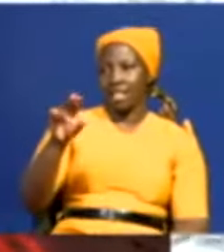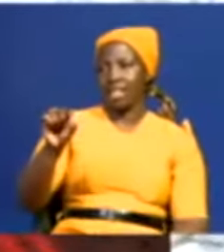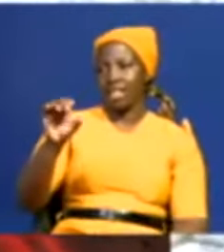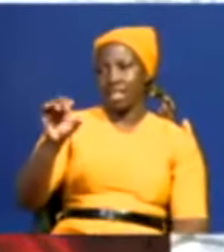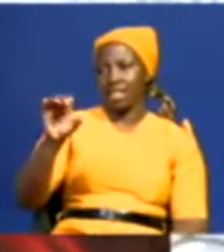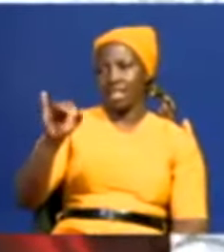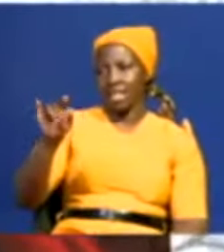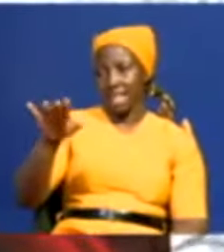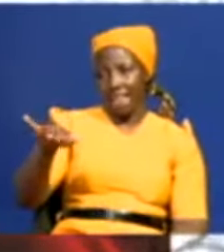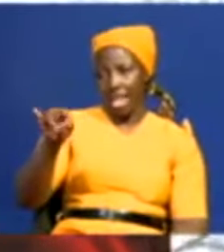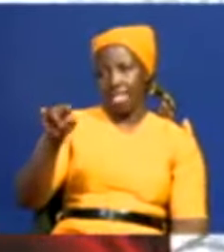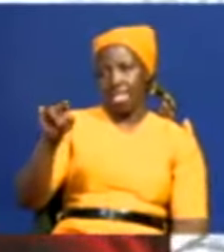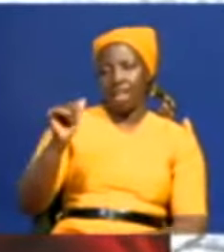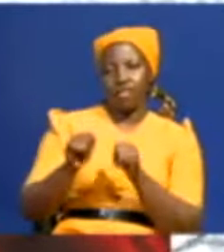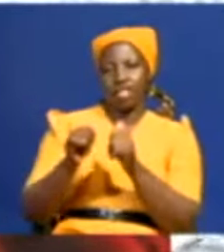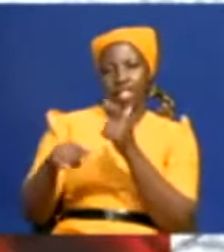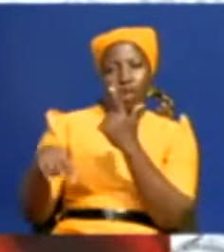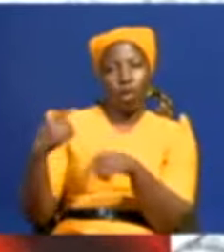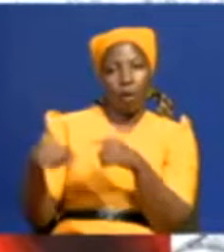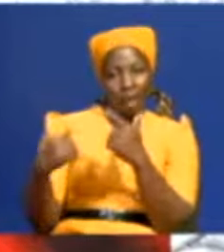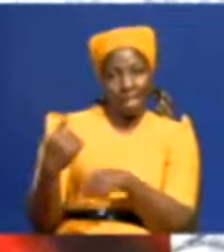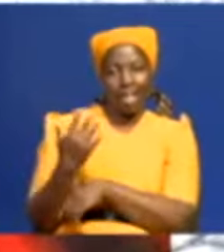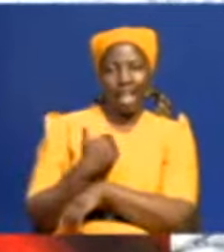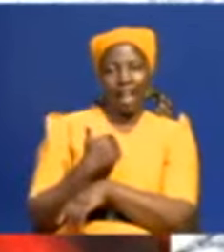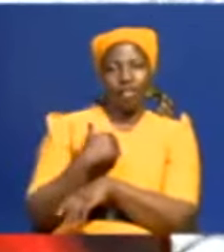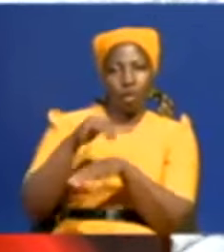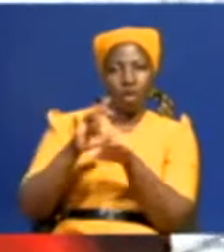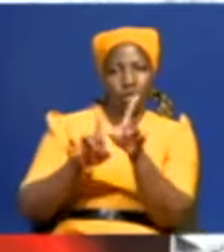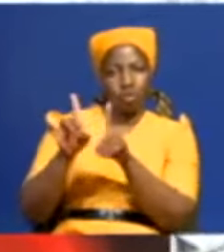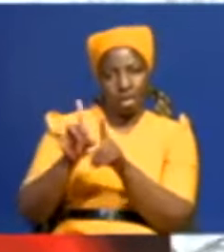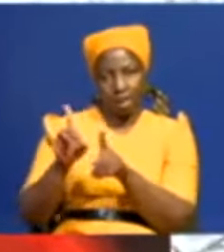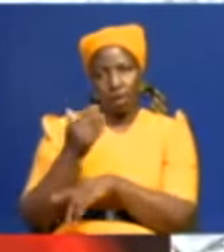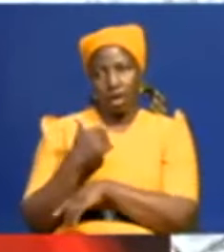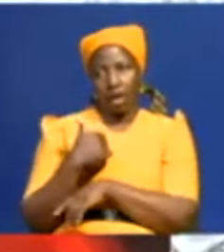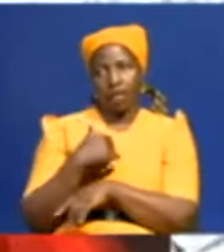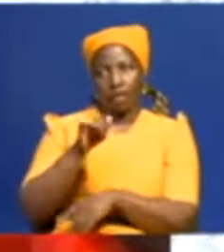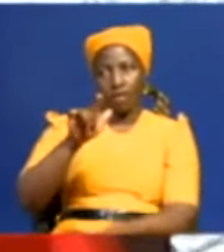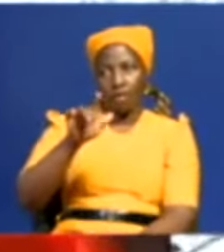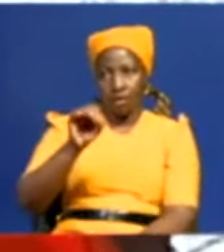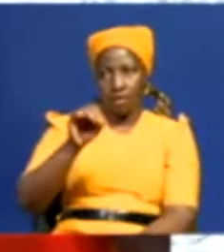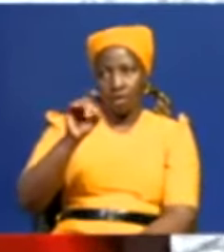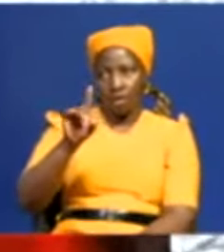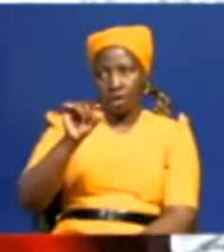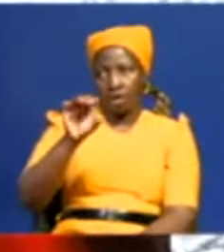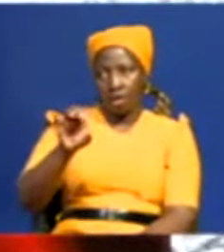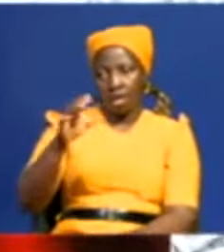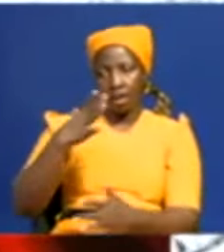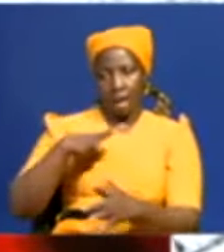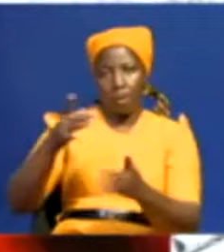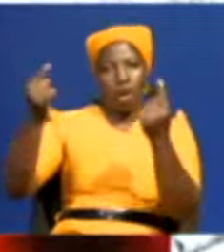tourism. We have Rusinga Lodge, to mention, world over. People come and visit